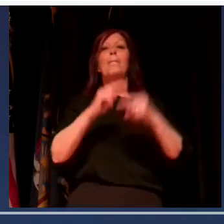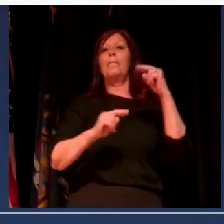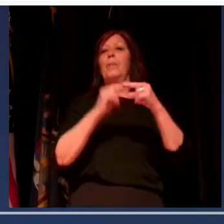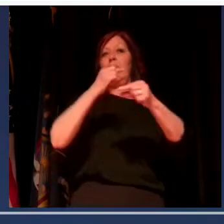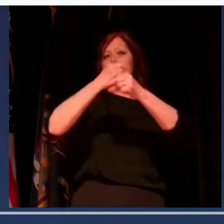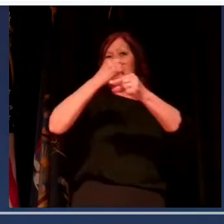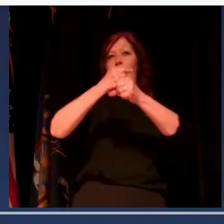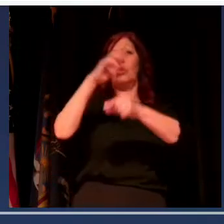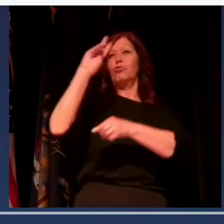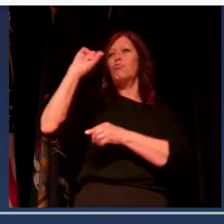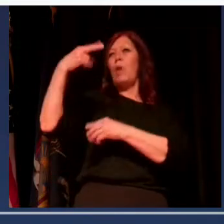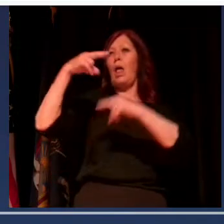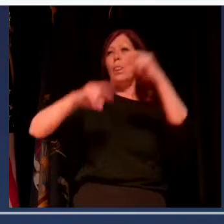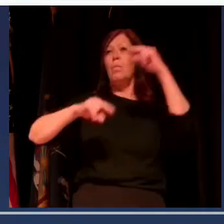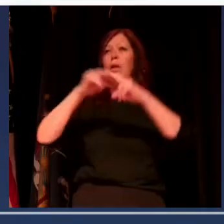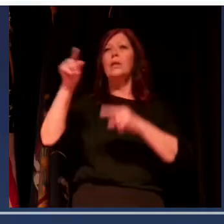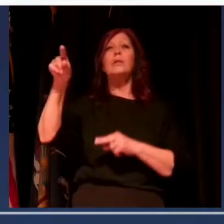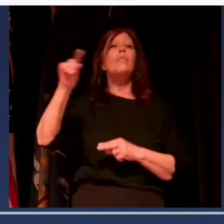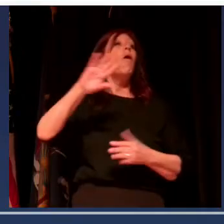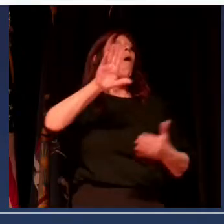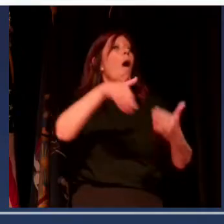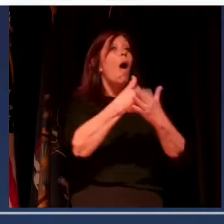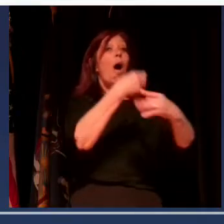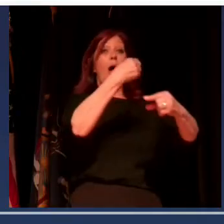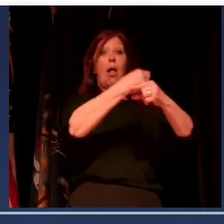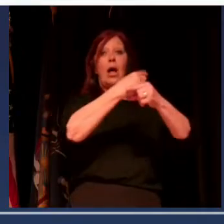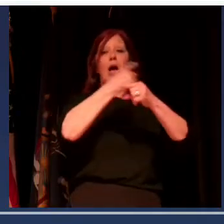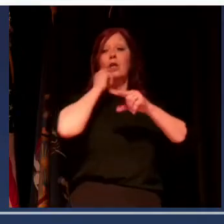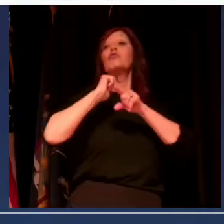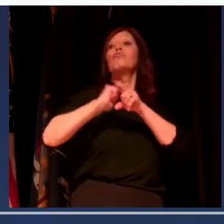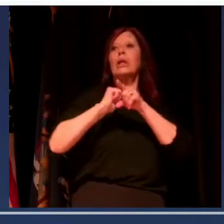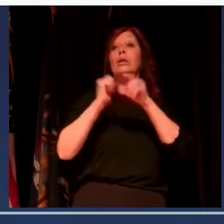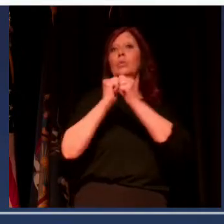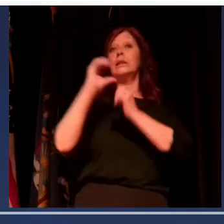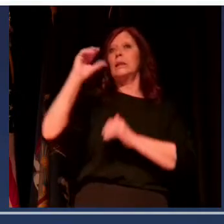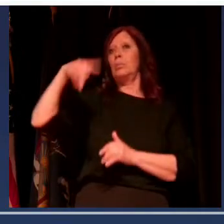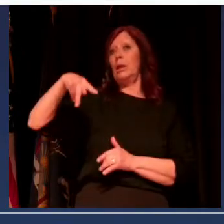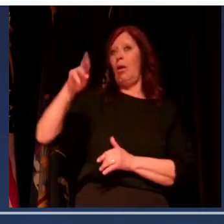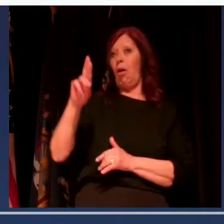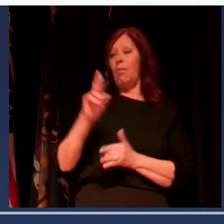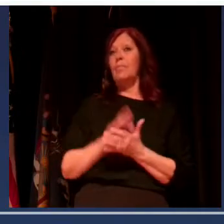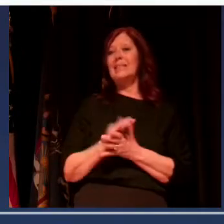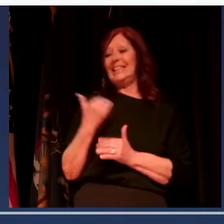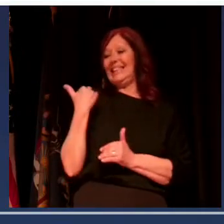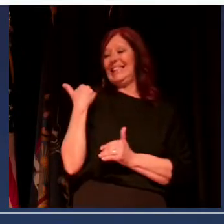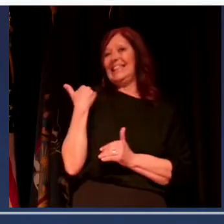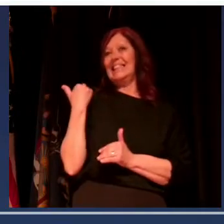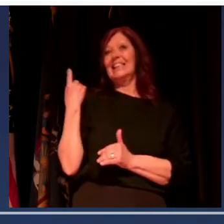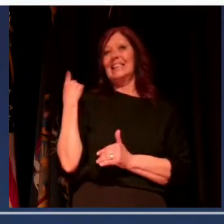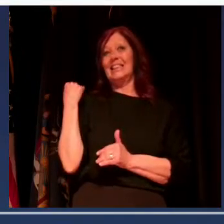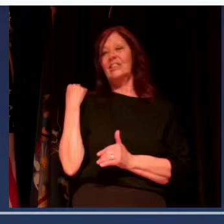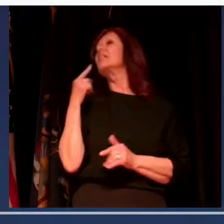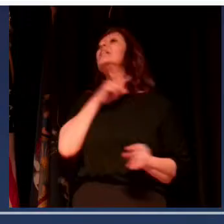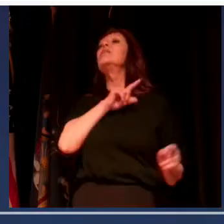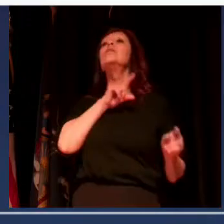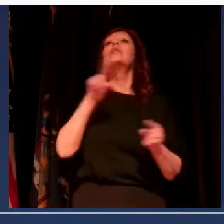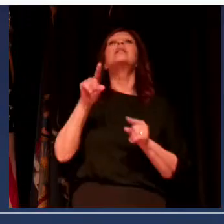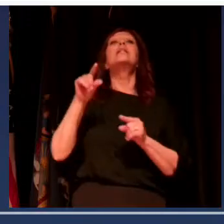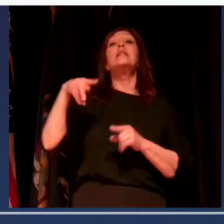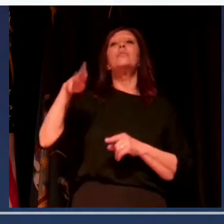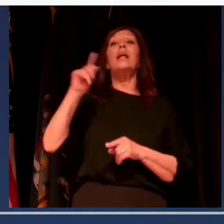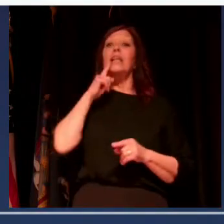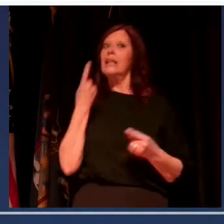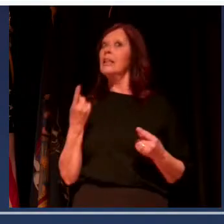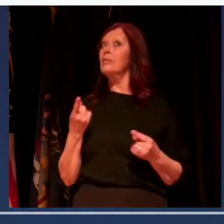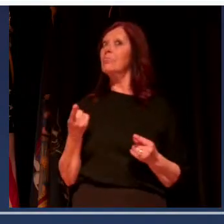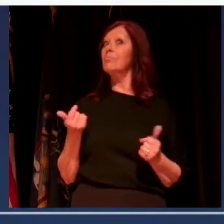Building. All building guards are trained in CPR. This past year, Louis put his CPR training to the test